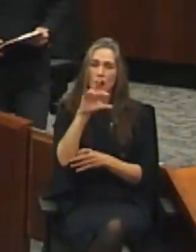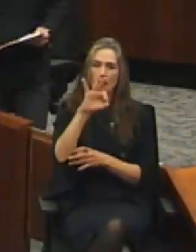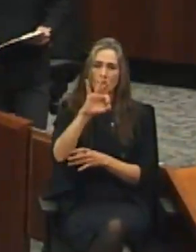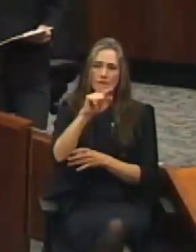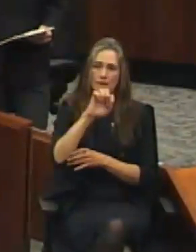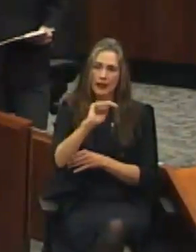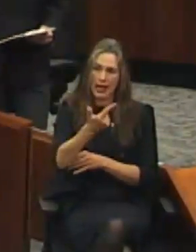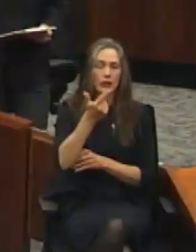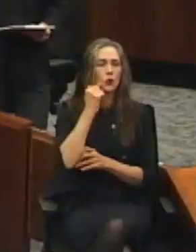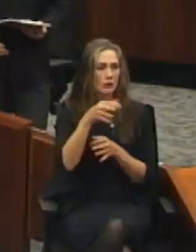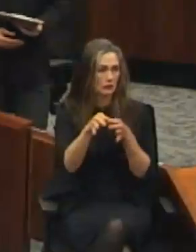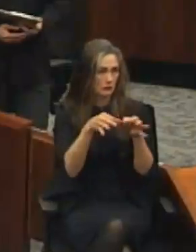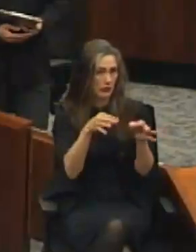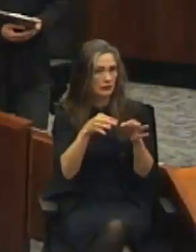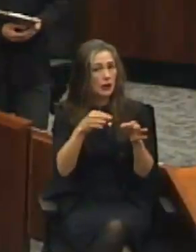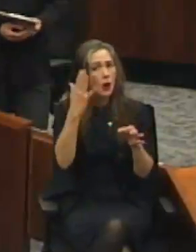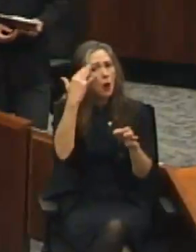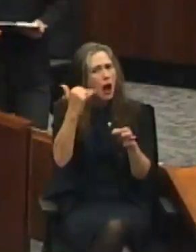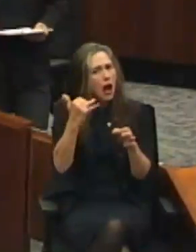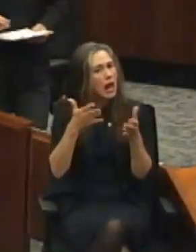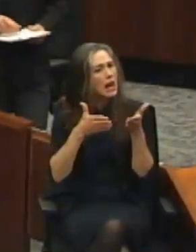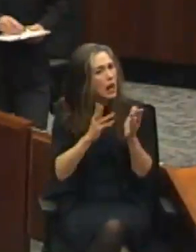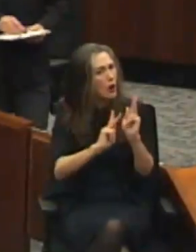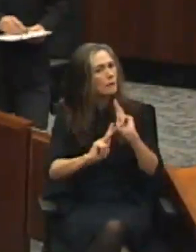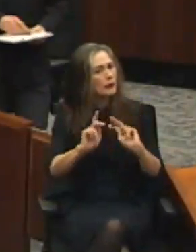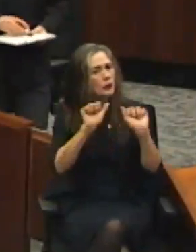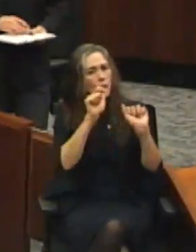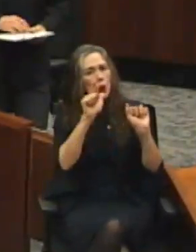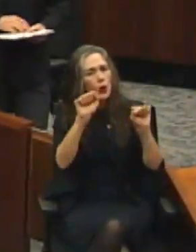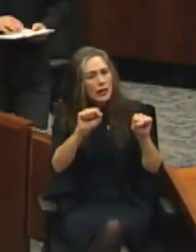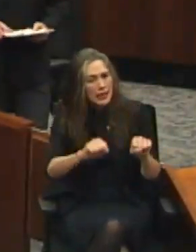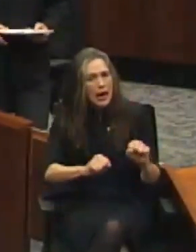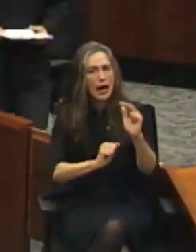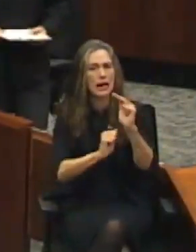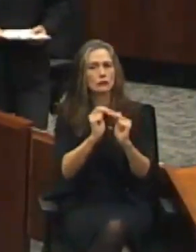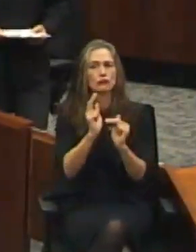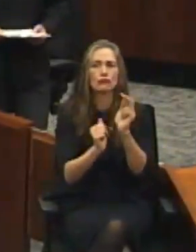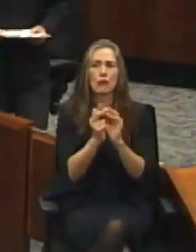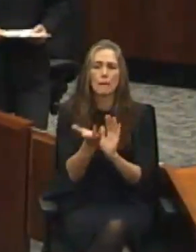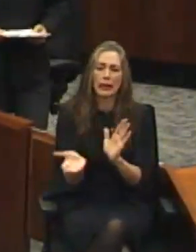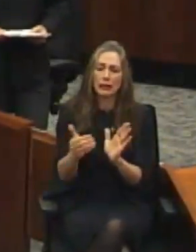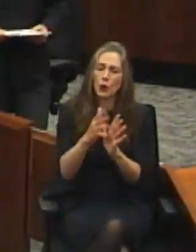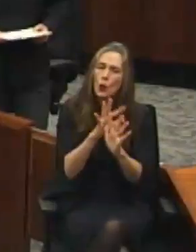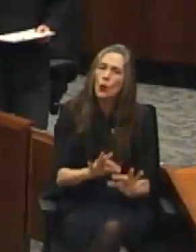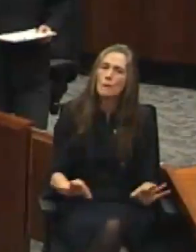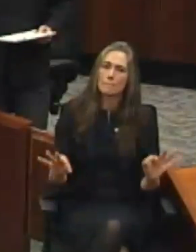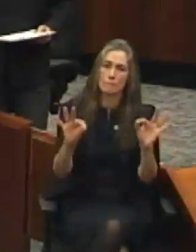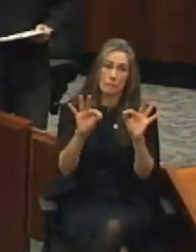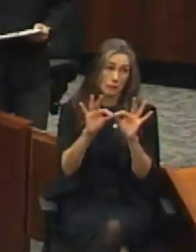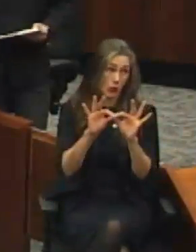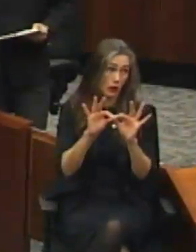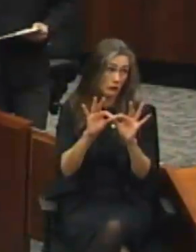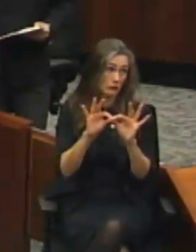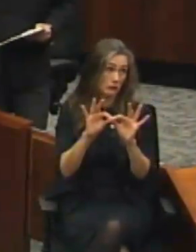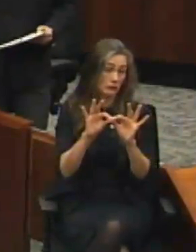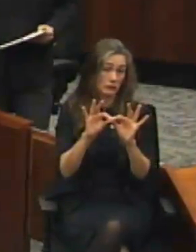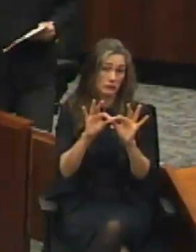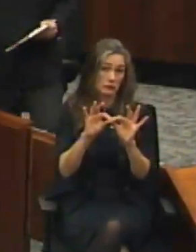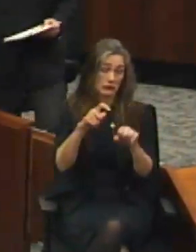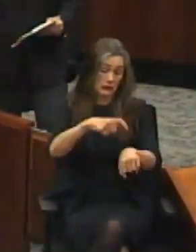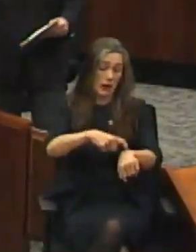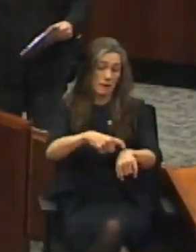the process of allowing people to rebuild. And so that is a very important juncture that we are at. This